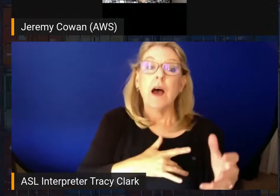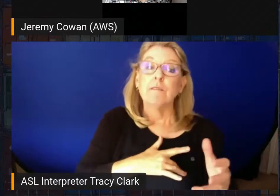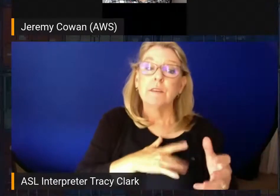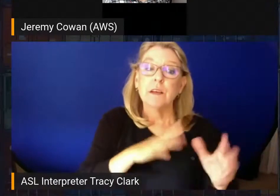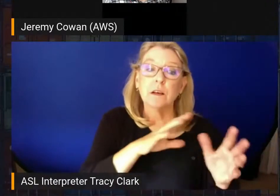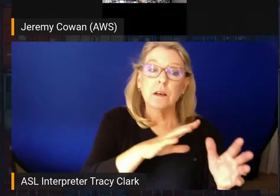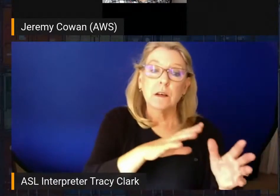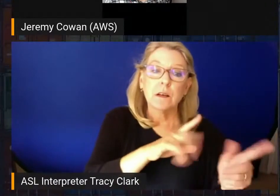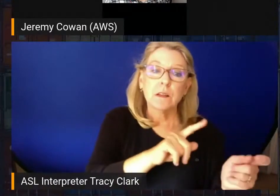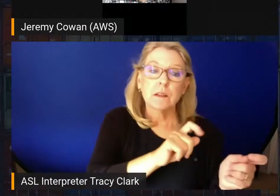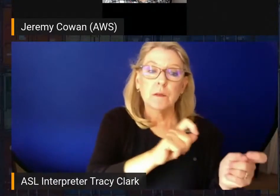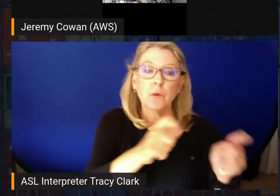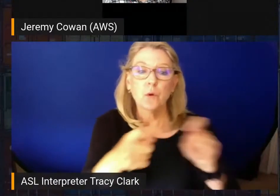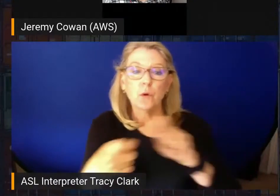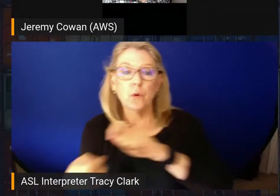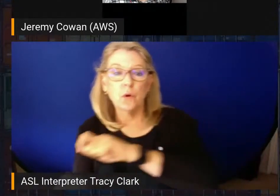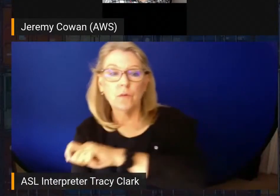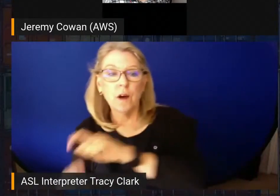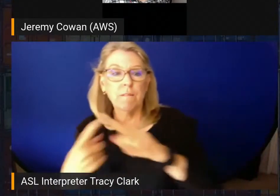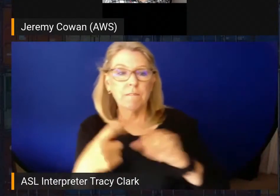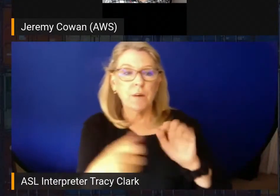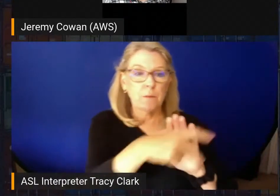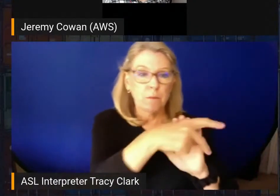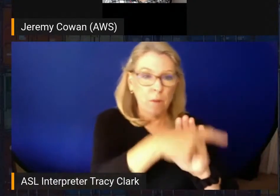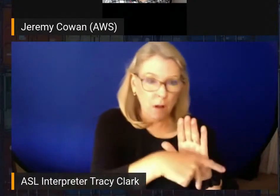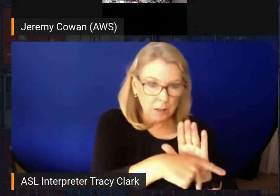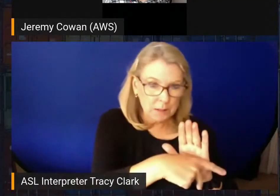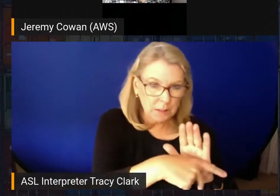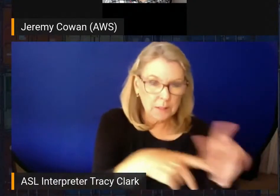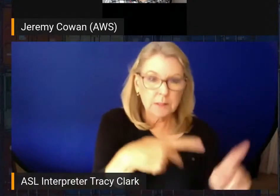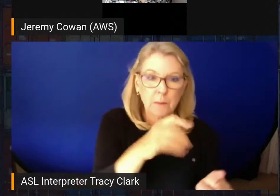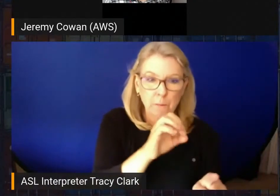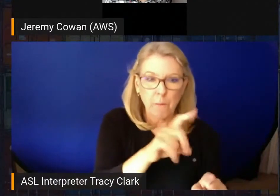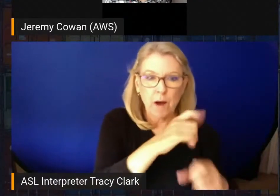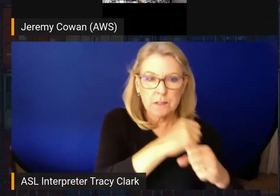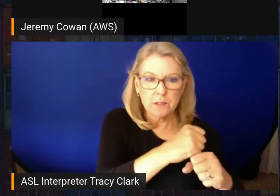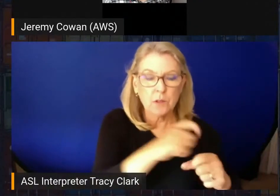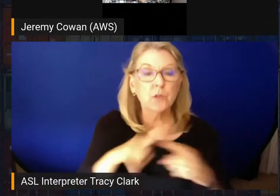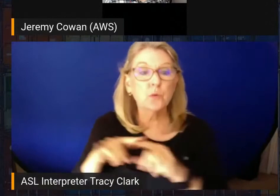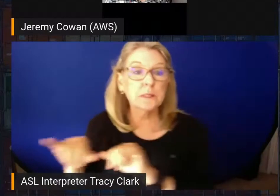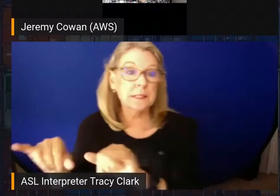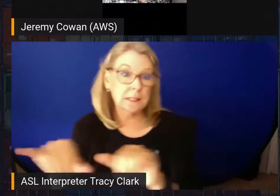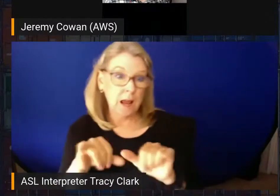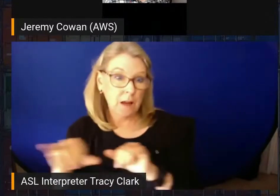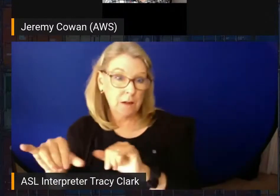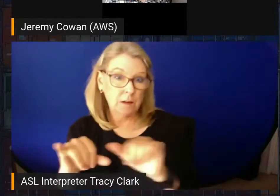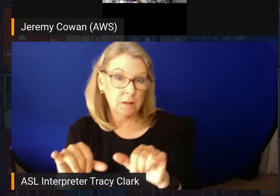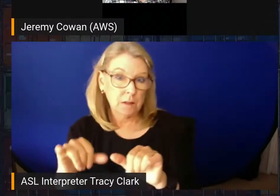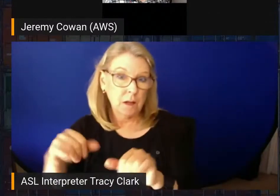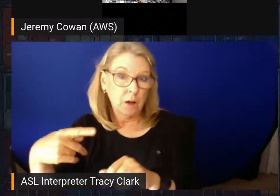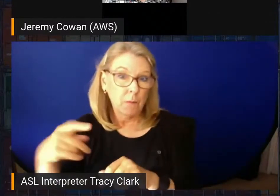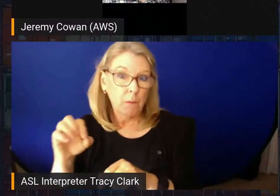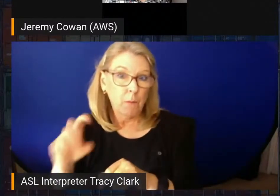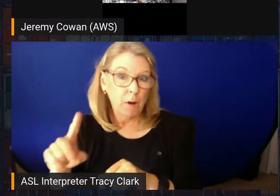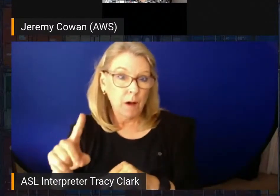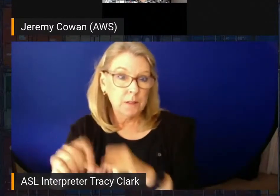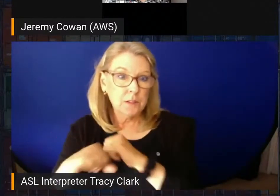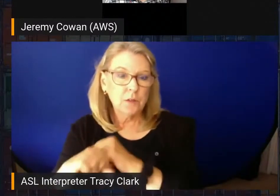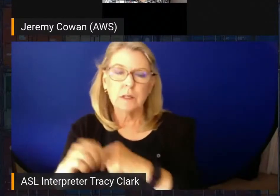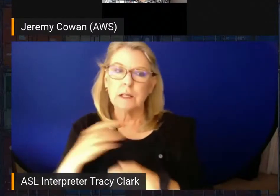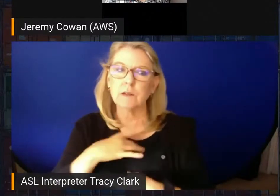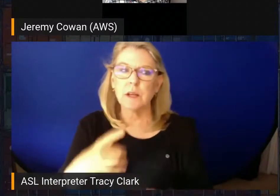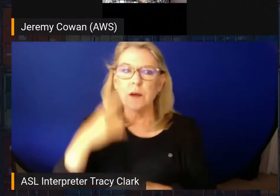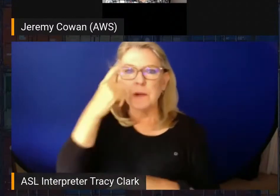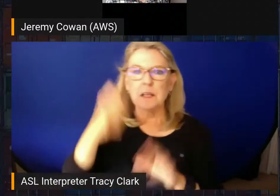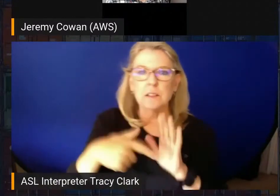to standards is an interesting one because it actually signals Kubernetes moving away from the business of trying